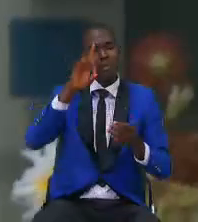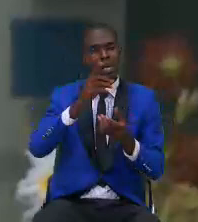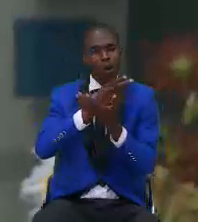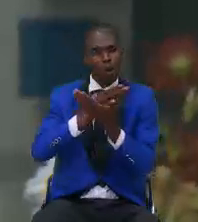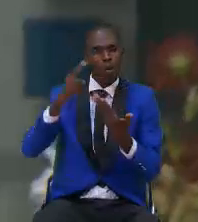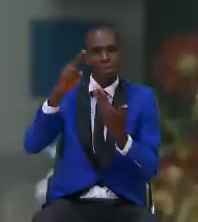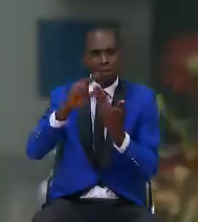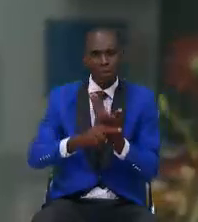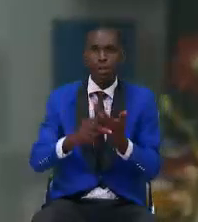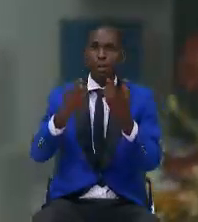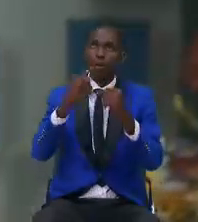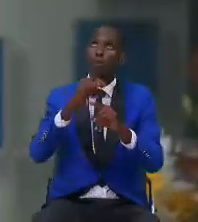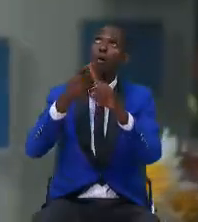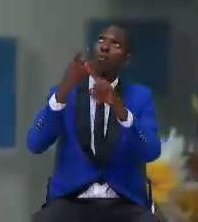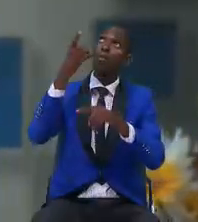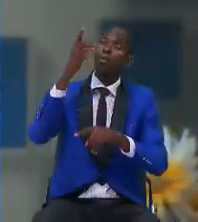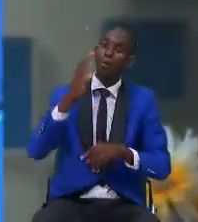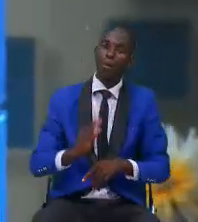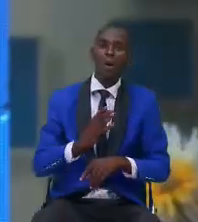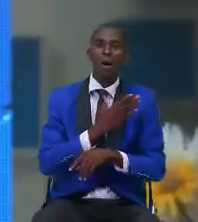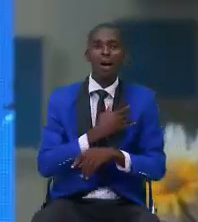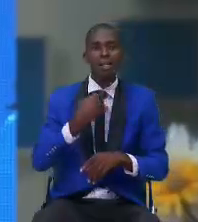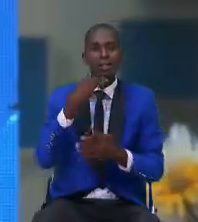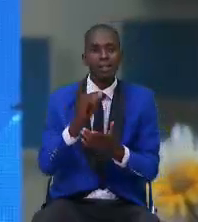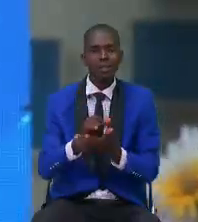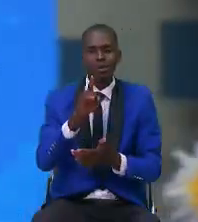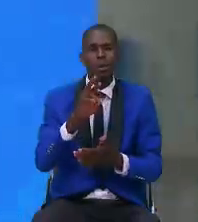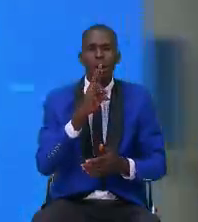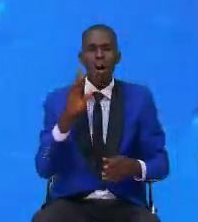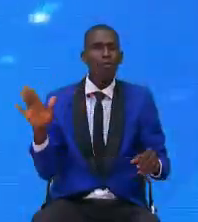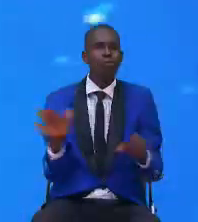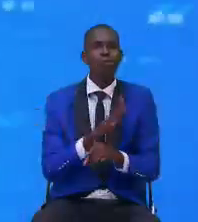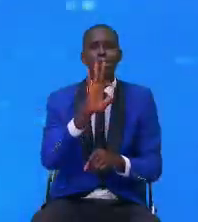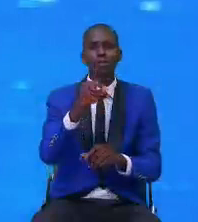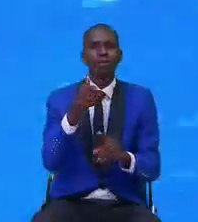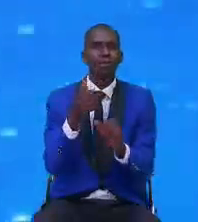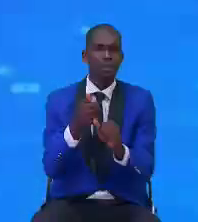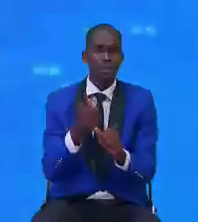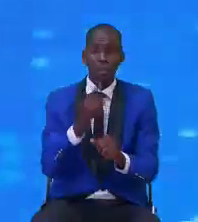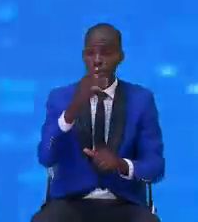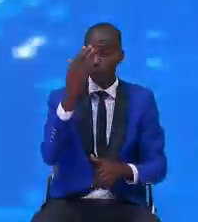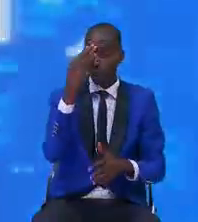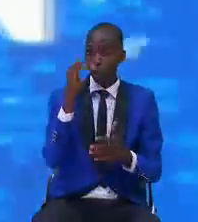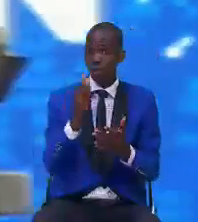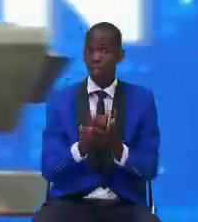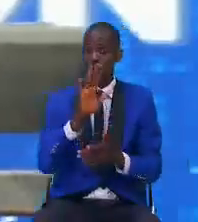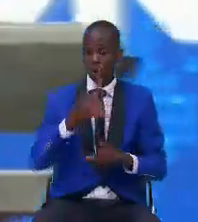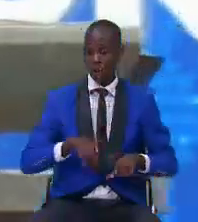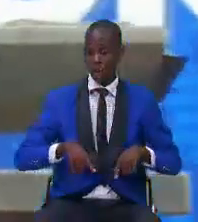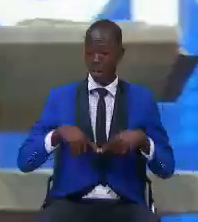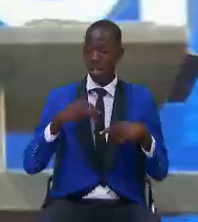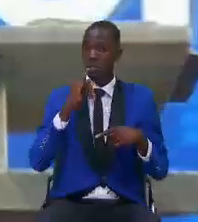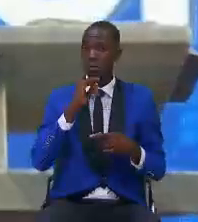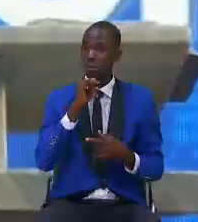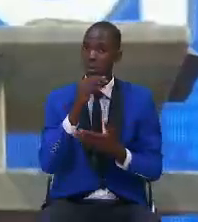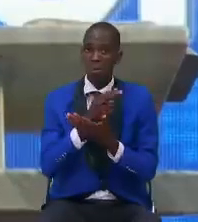the demanded, expected holiness coming from God. And he says, you're willful. You know that your life is